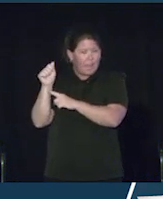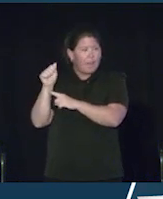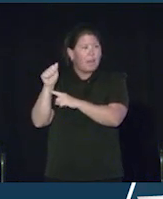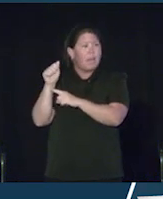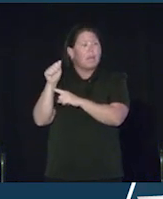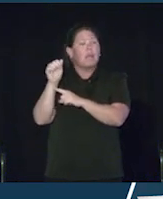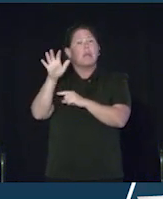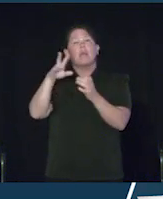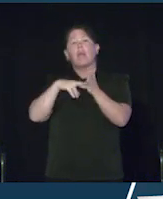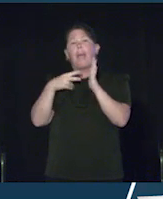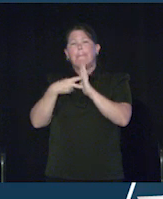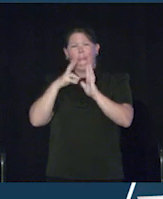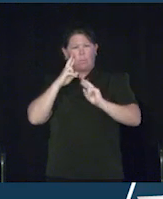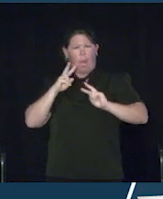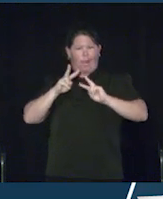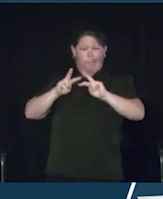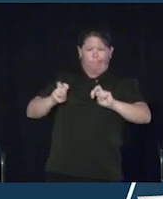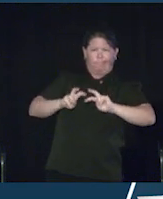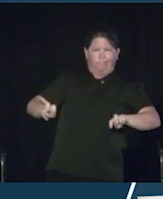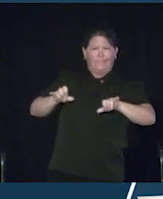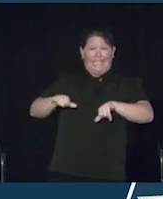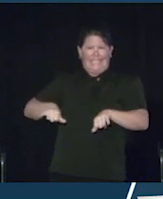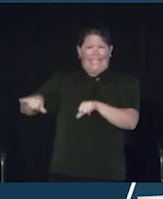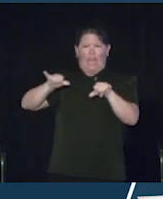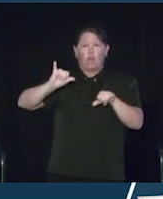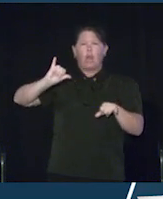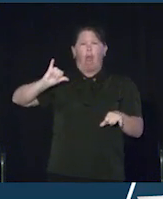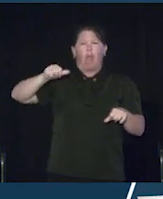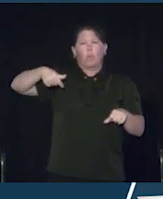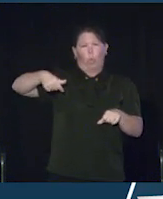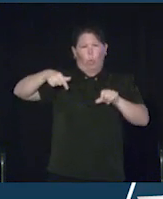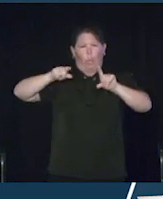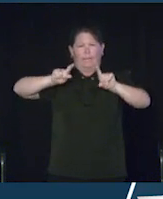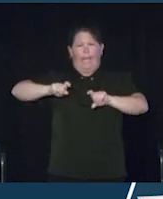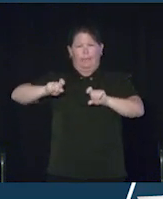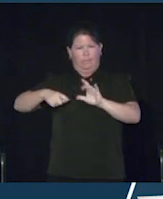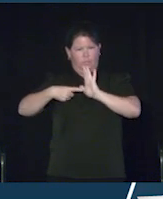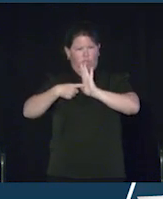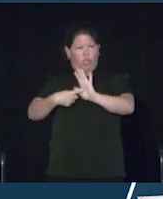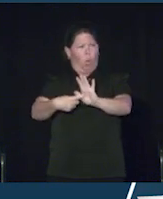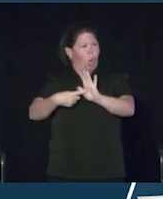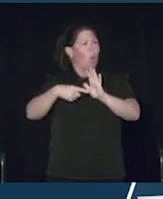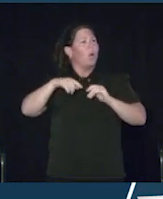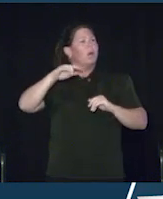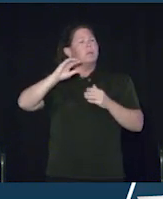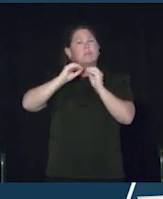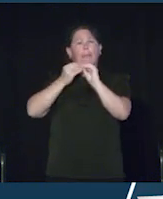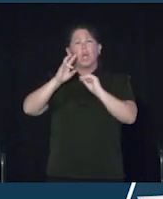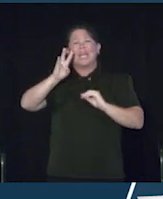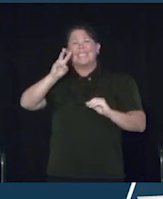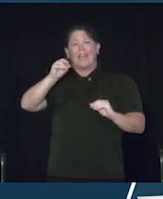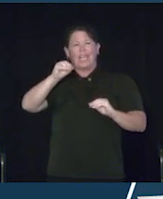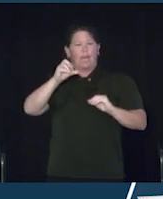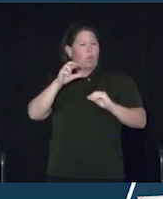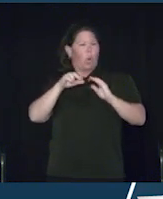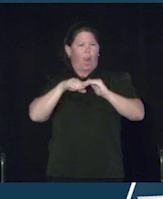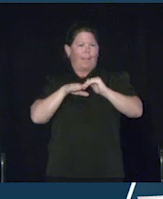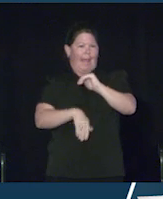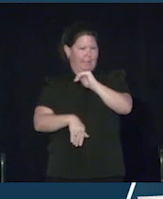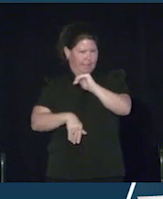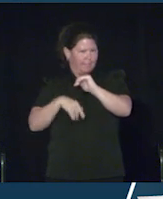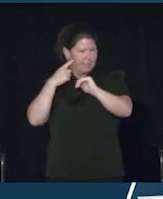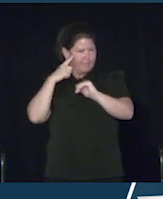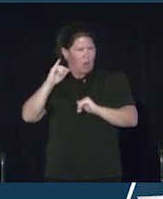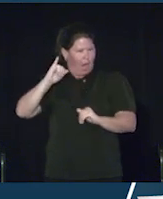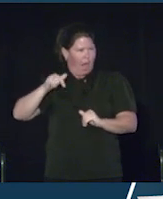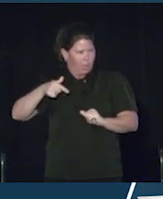tests, standardized IQ tests that show that the person has an IQ of 70 or below. We're also going to be looking at tests